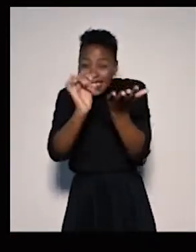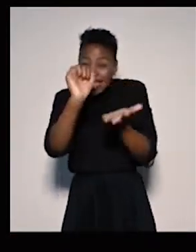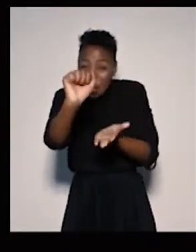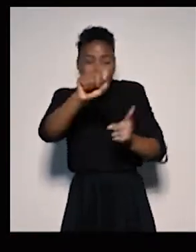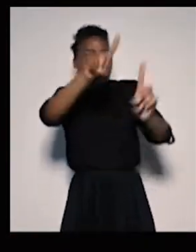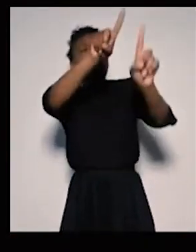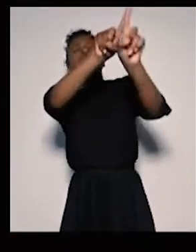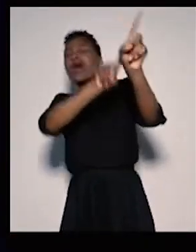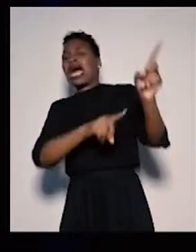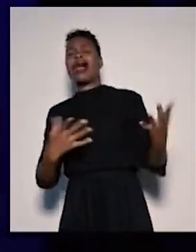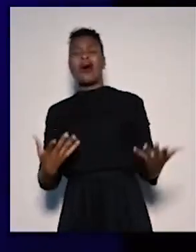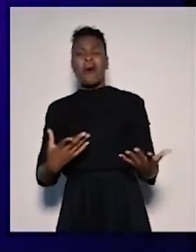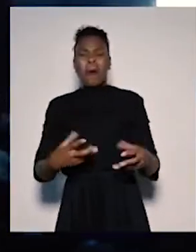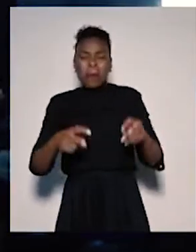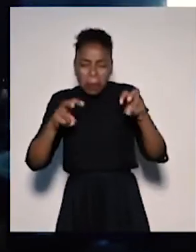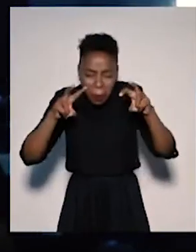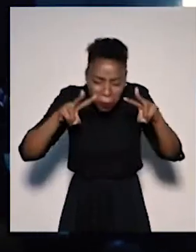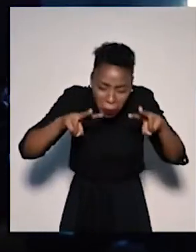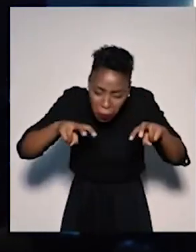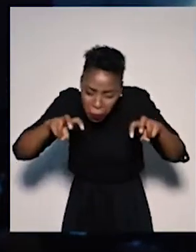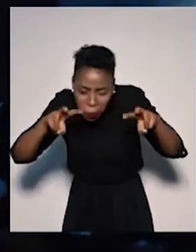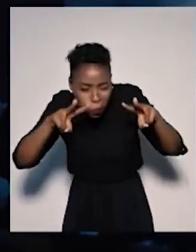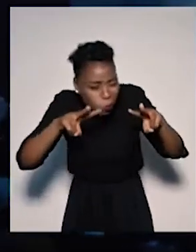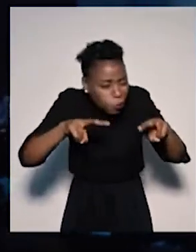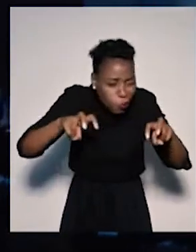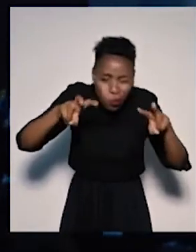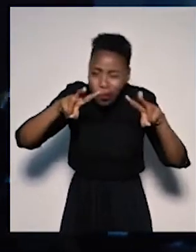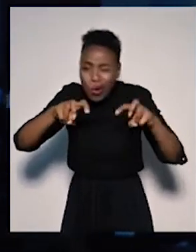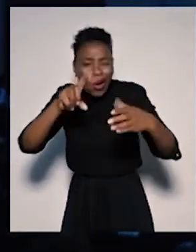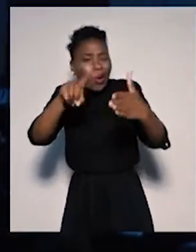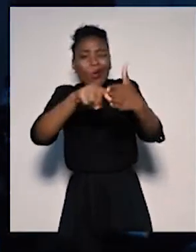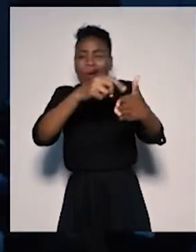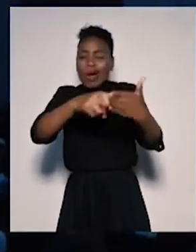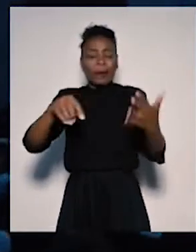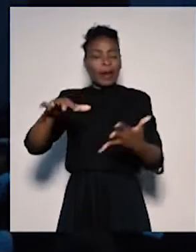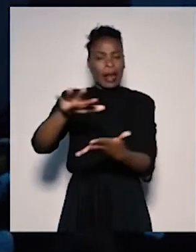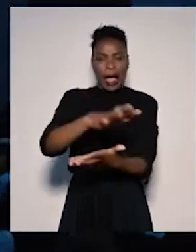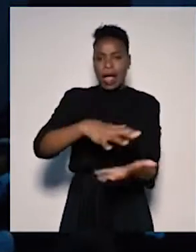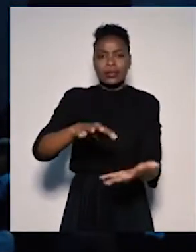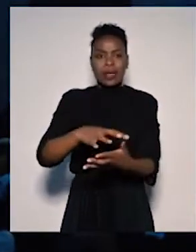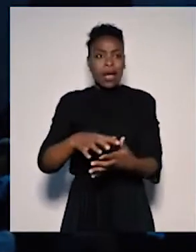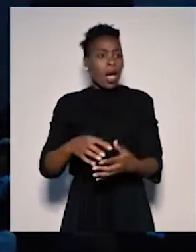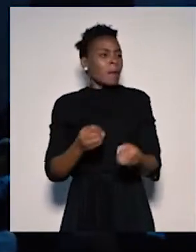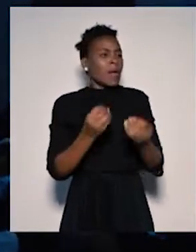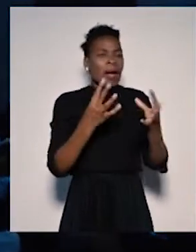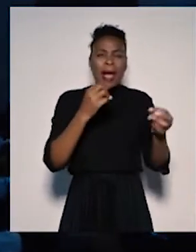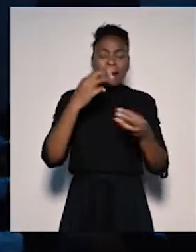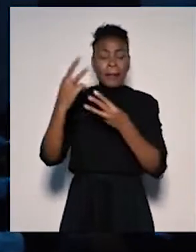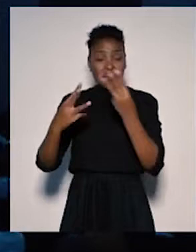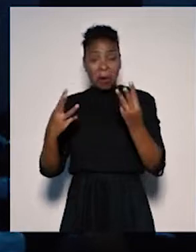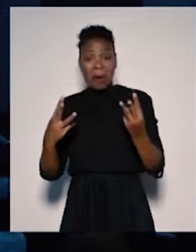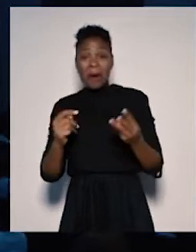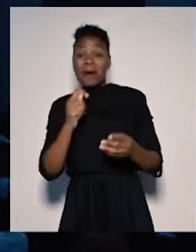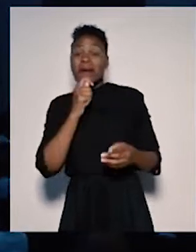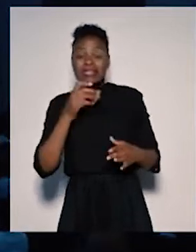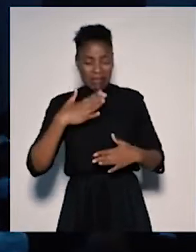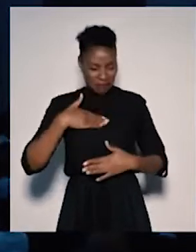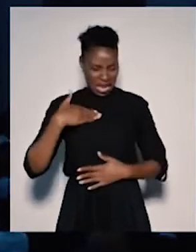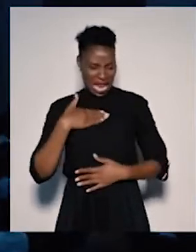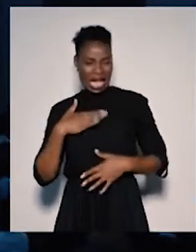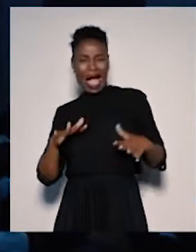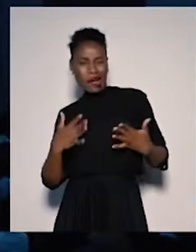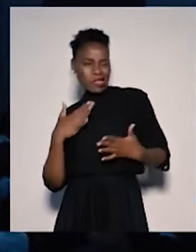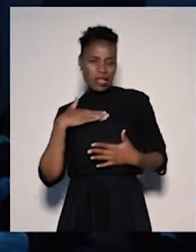Because you are looking in the wrong place. You are connected to the wrong place. So sometimes people use their feelings. Sometimes people